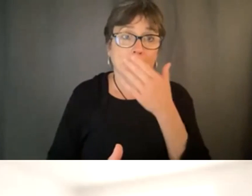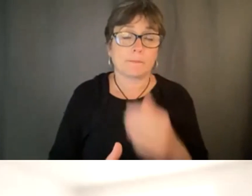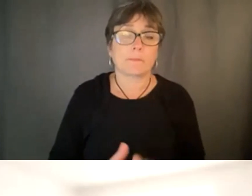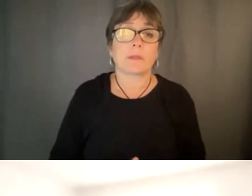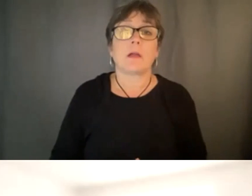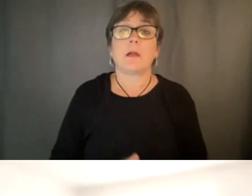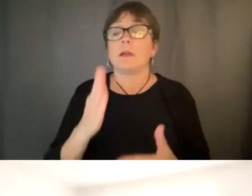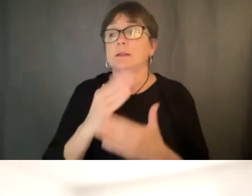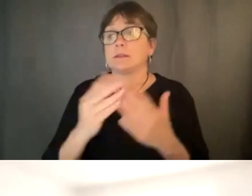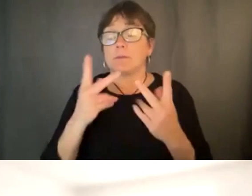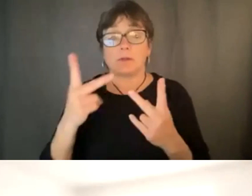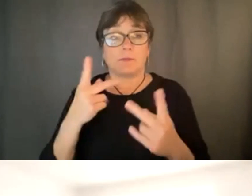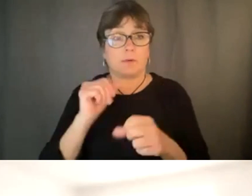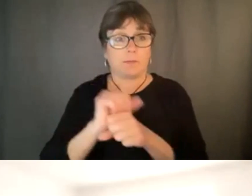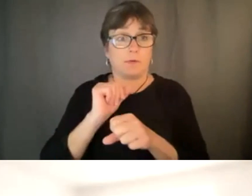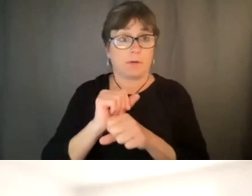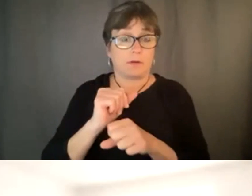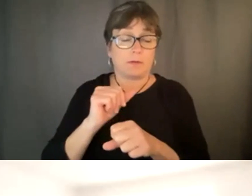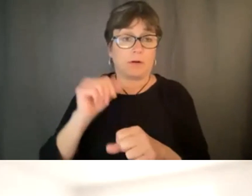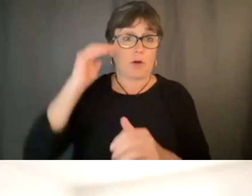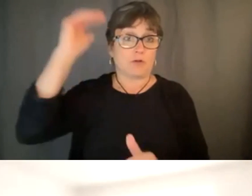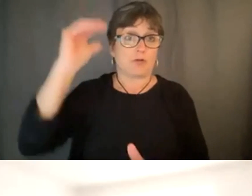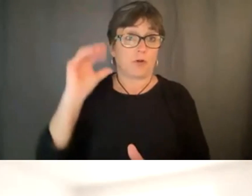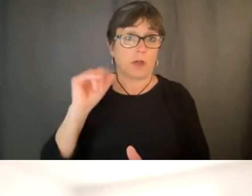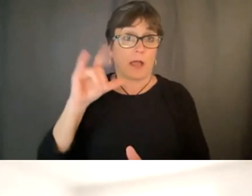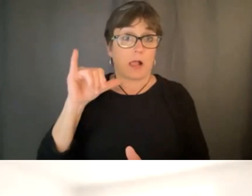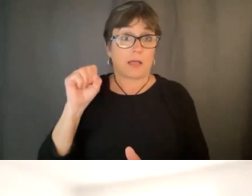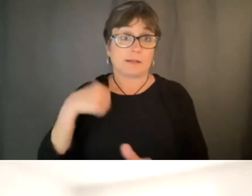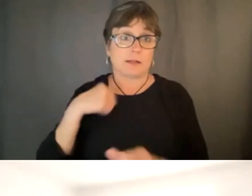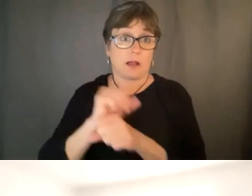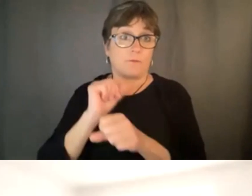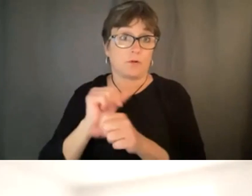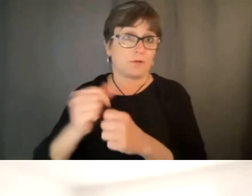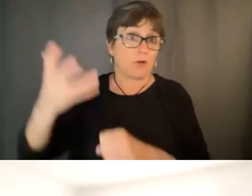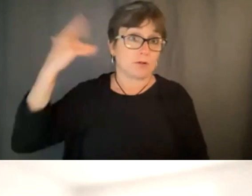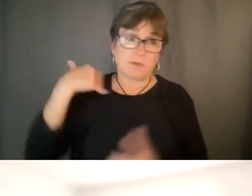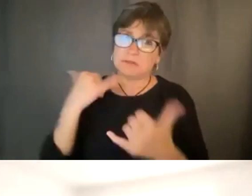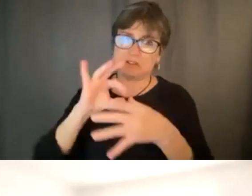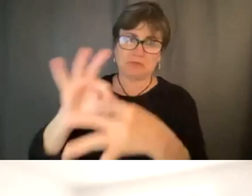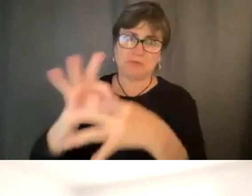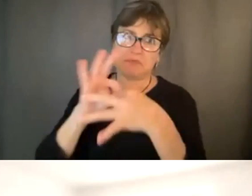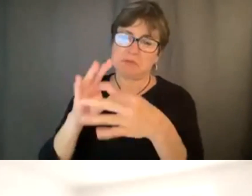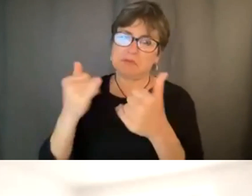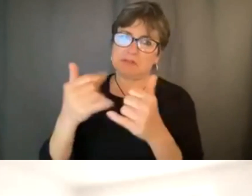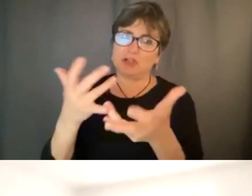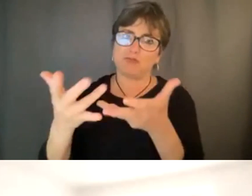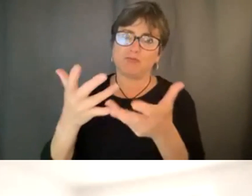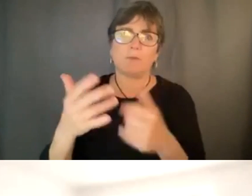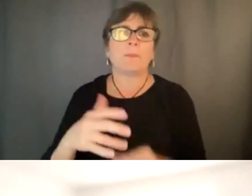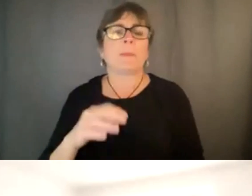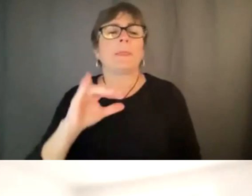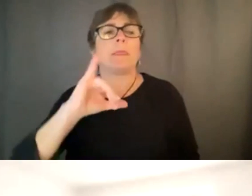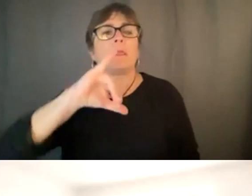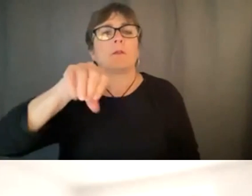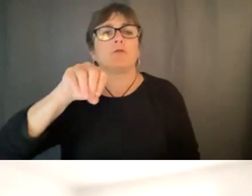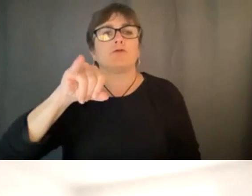ago. And actually, you'll hear from one of Everett and my adult allies next week. Not on that topic, but